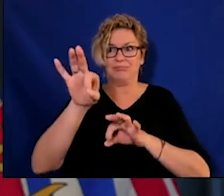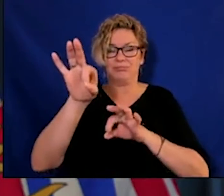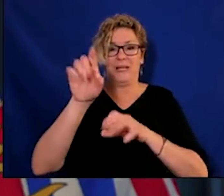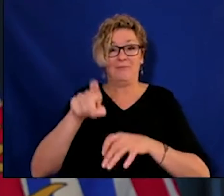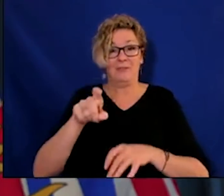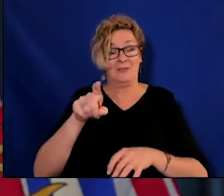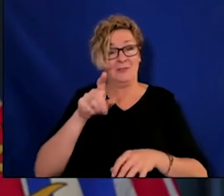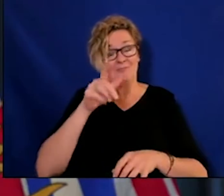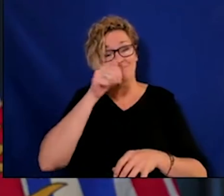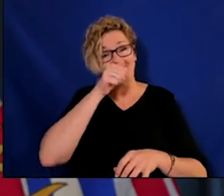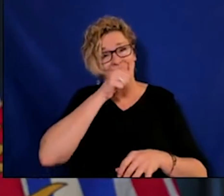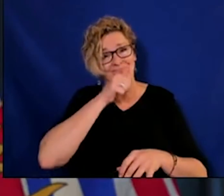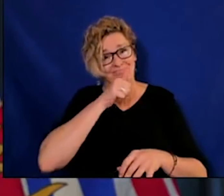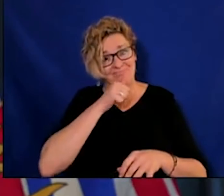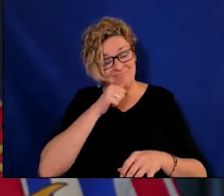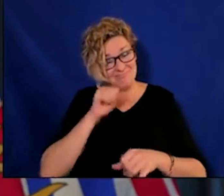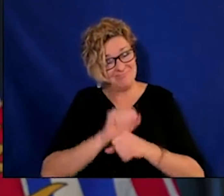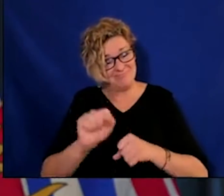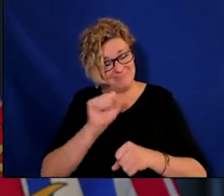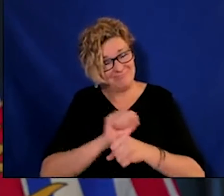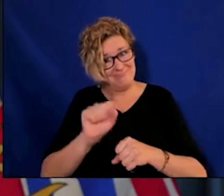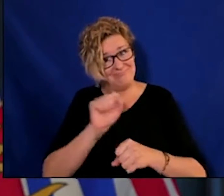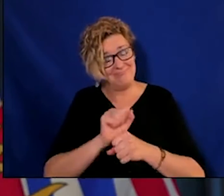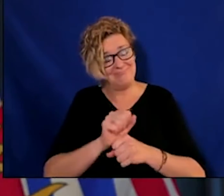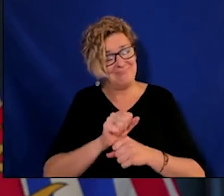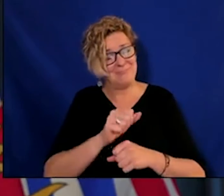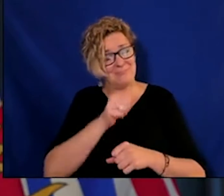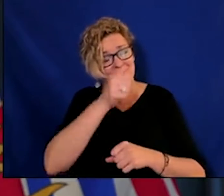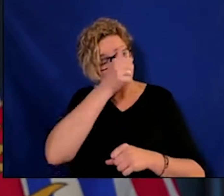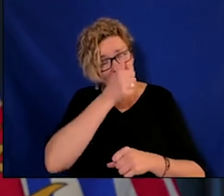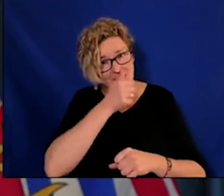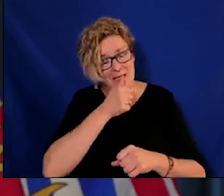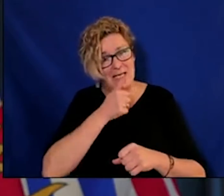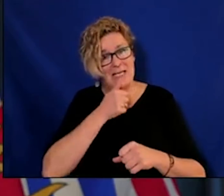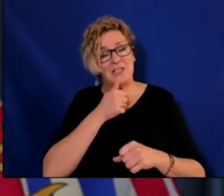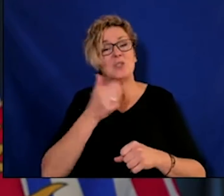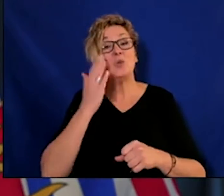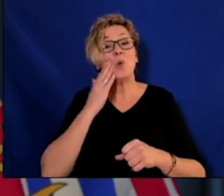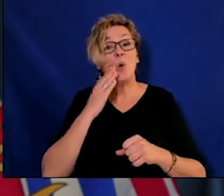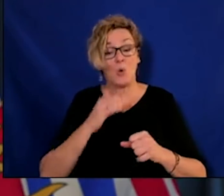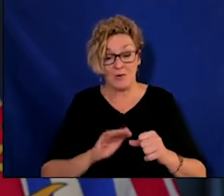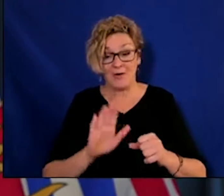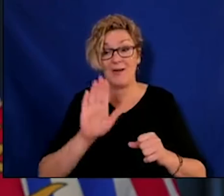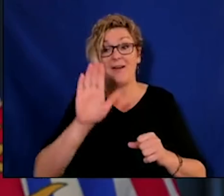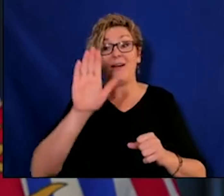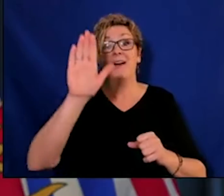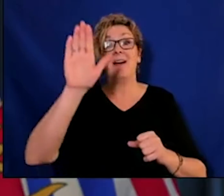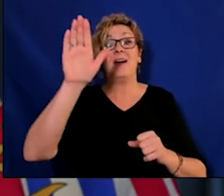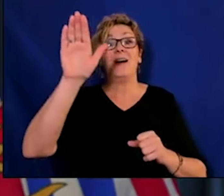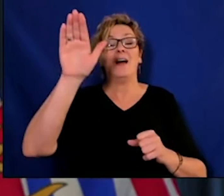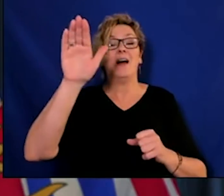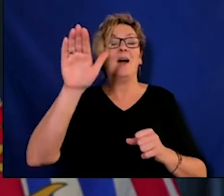side. But right now we have a distance to go, and we don't know yet where the finish line